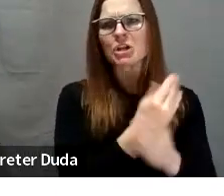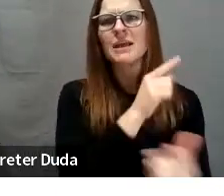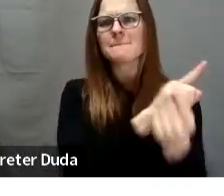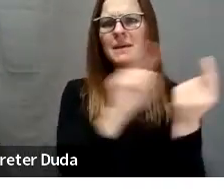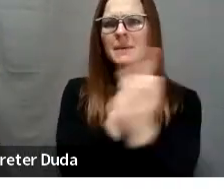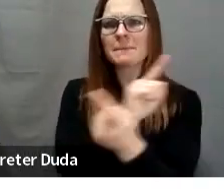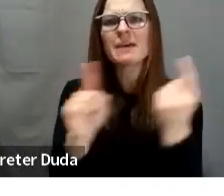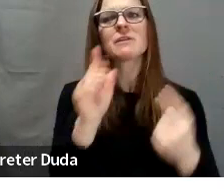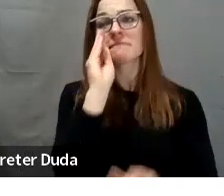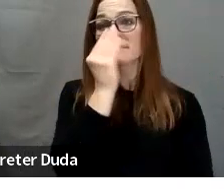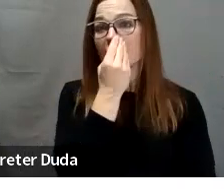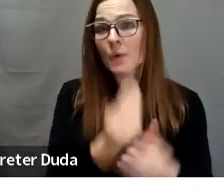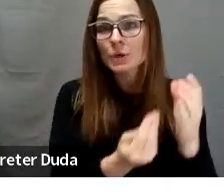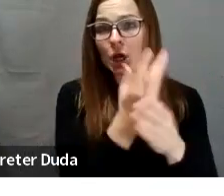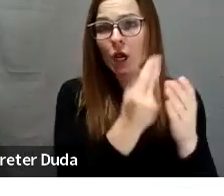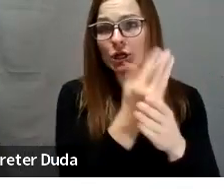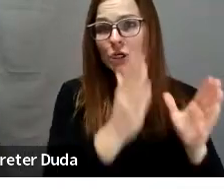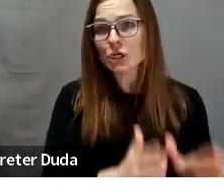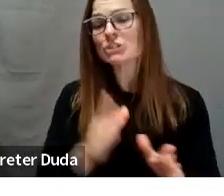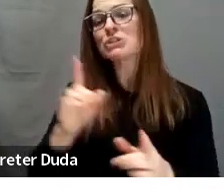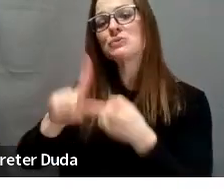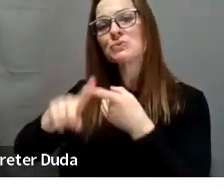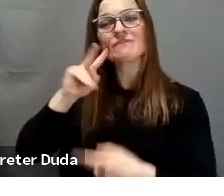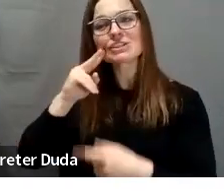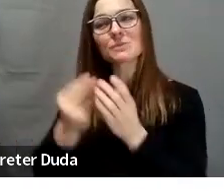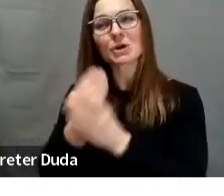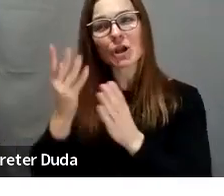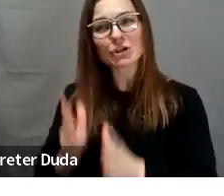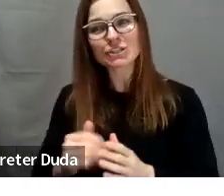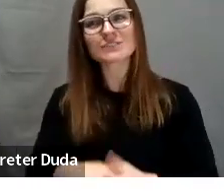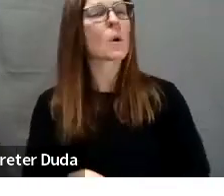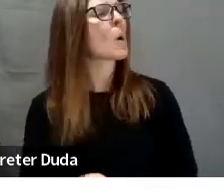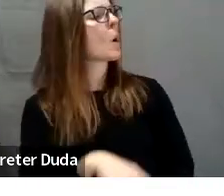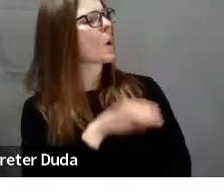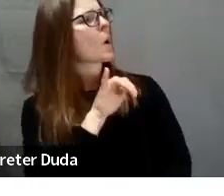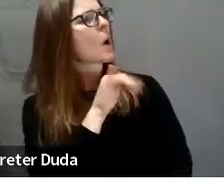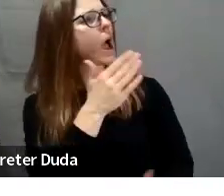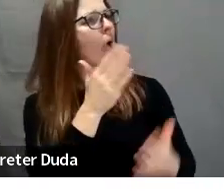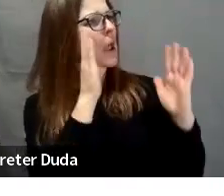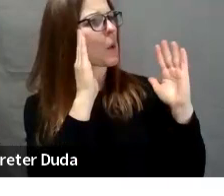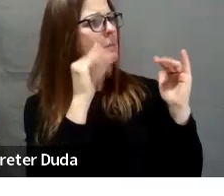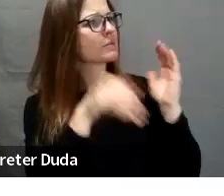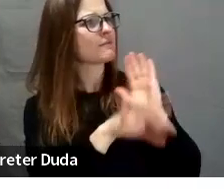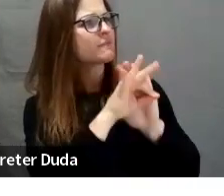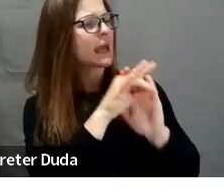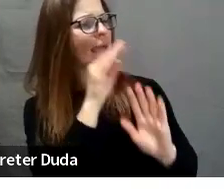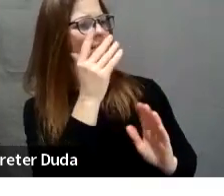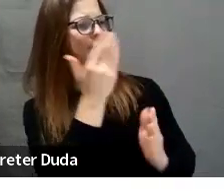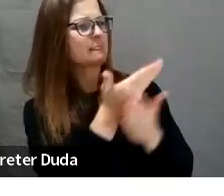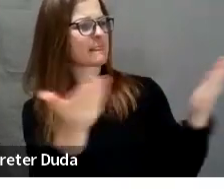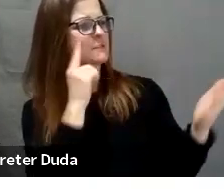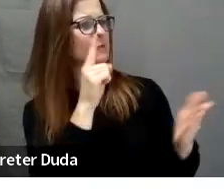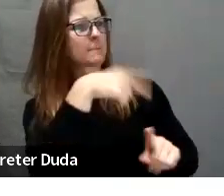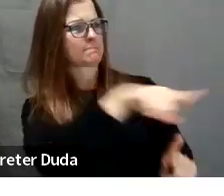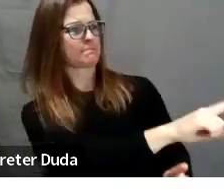vegetable growers. I hope that you can find some things that would help the people that you work with. I think we might have a few ideas for